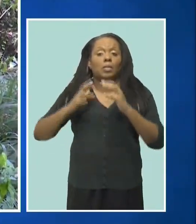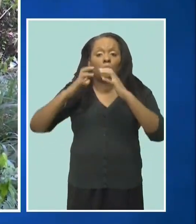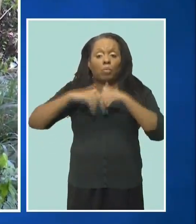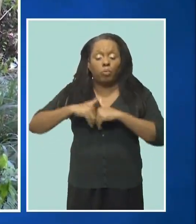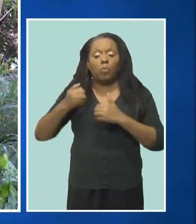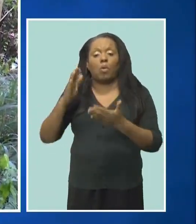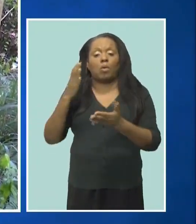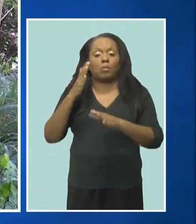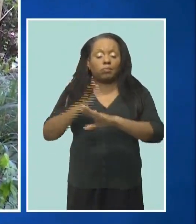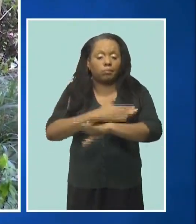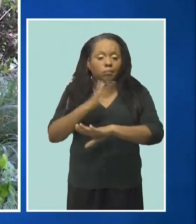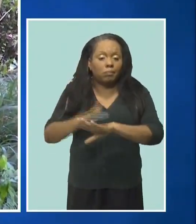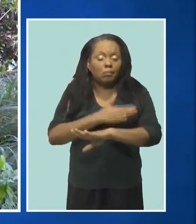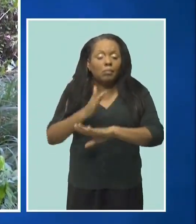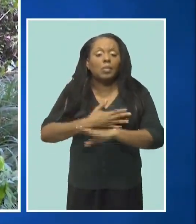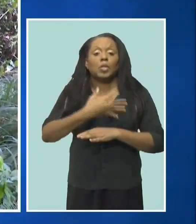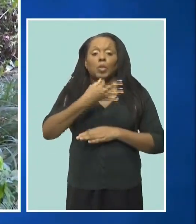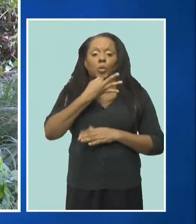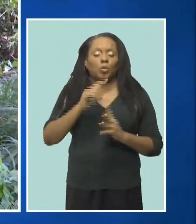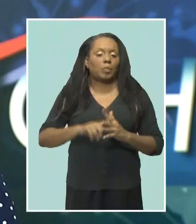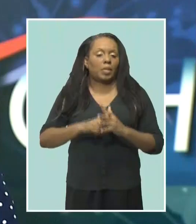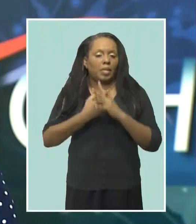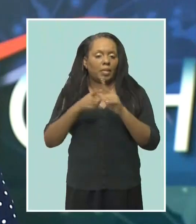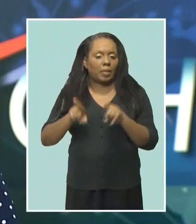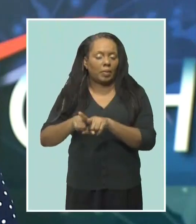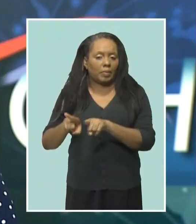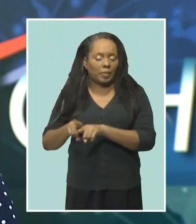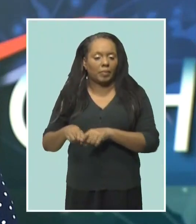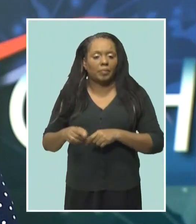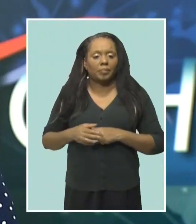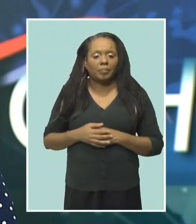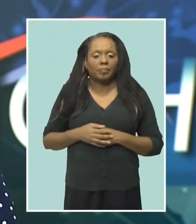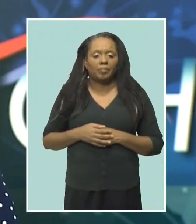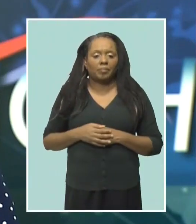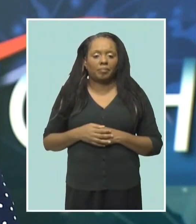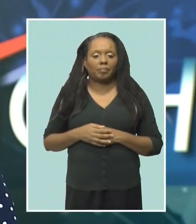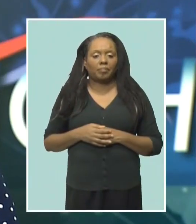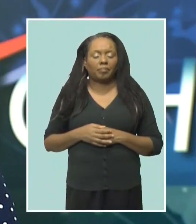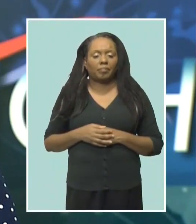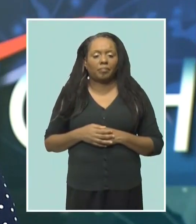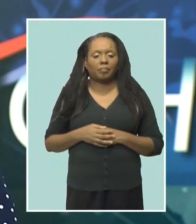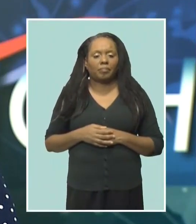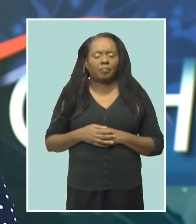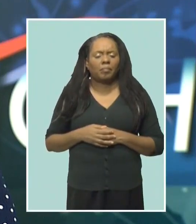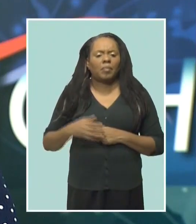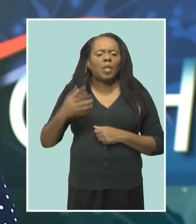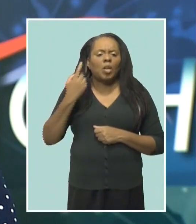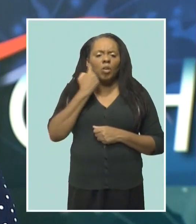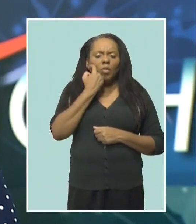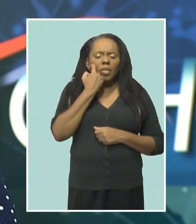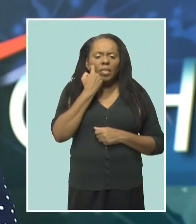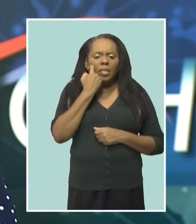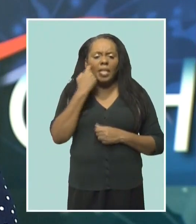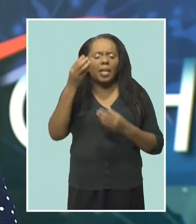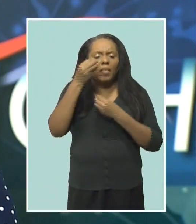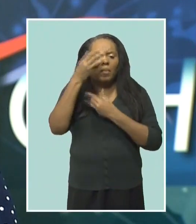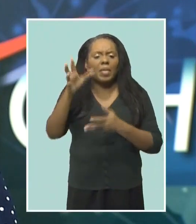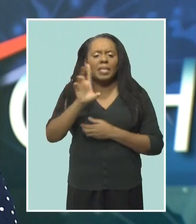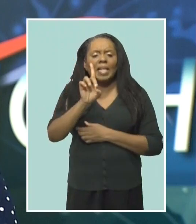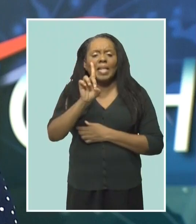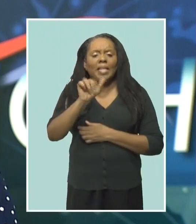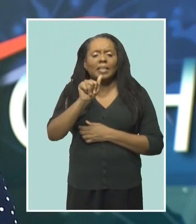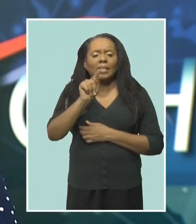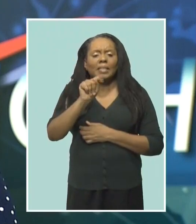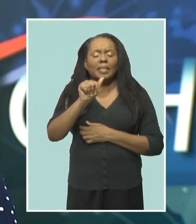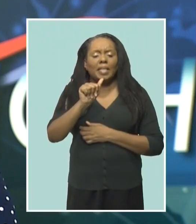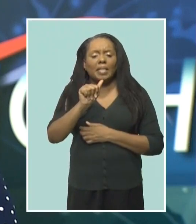Anesta Henry, CBC News. In light of recent data breaches at major institutions, Barbados is seeking to ramp up